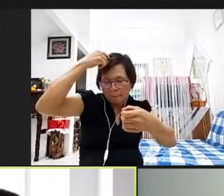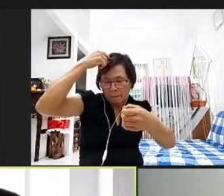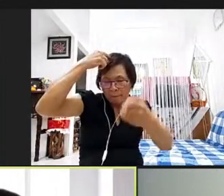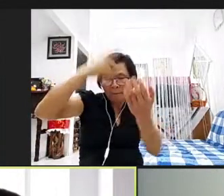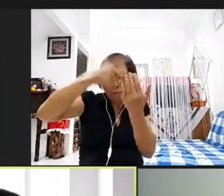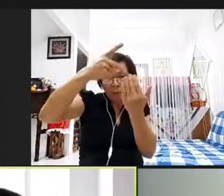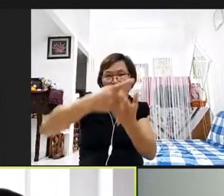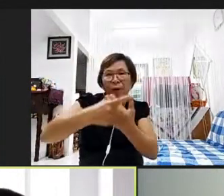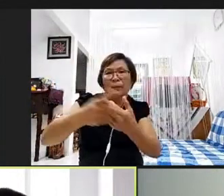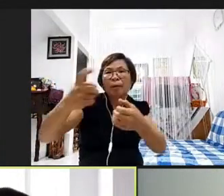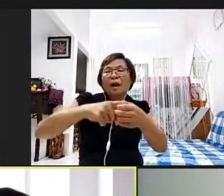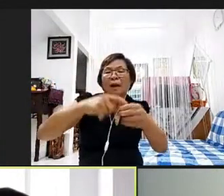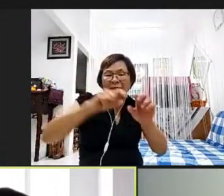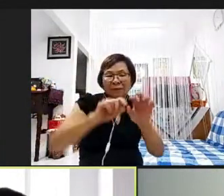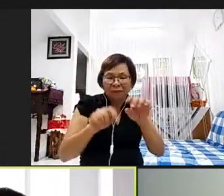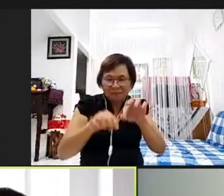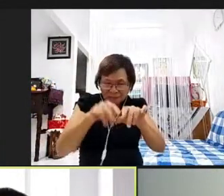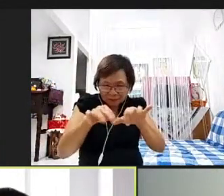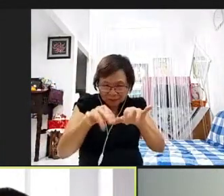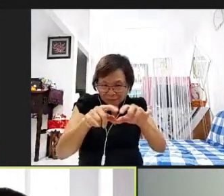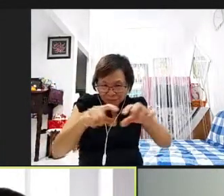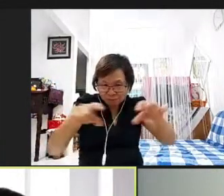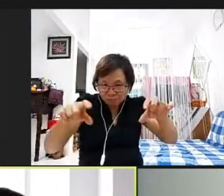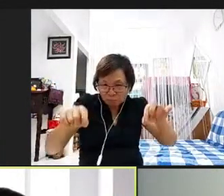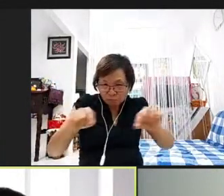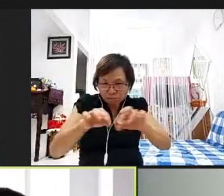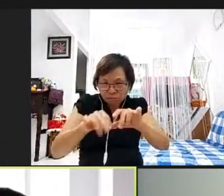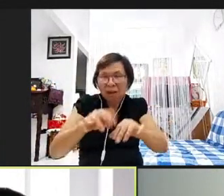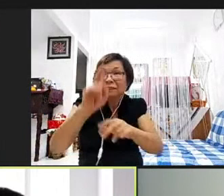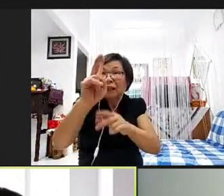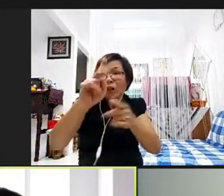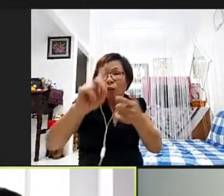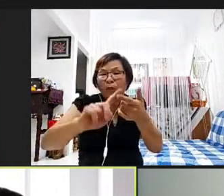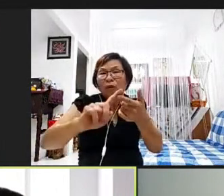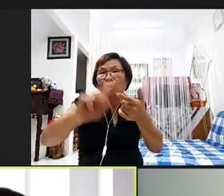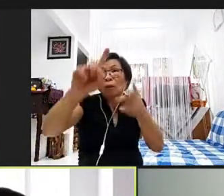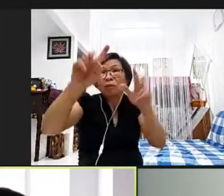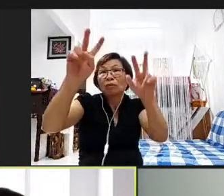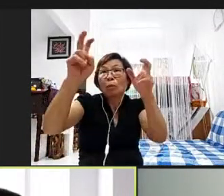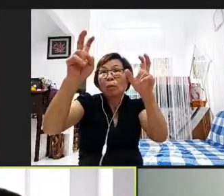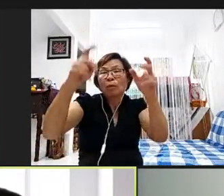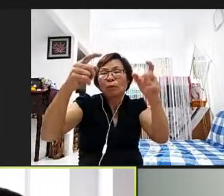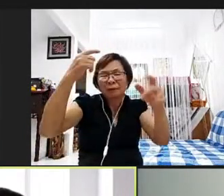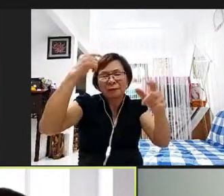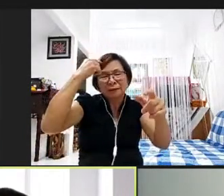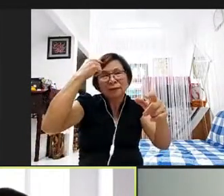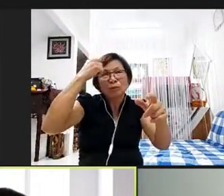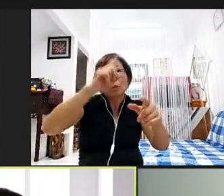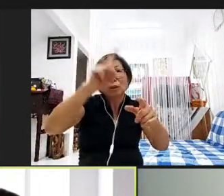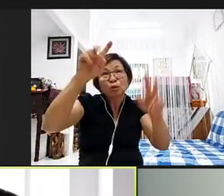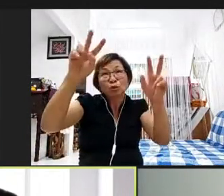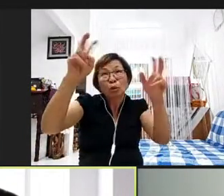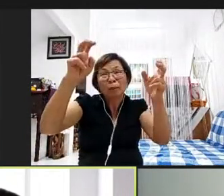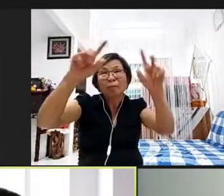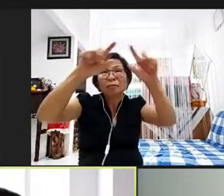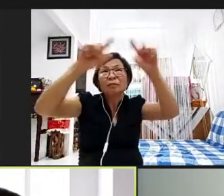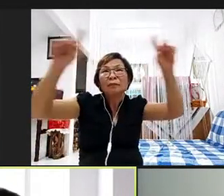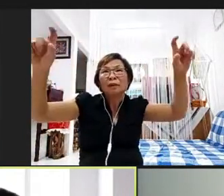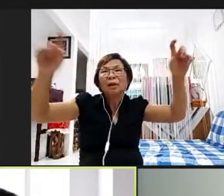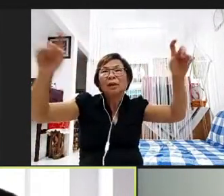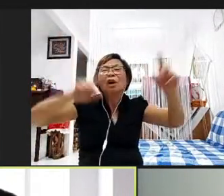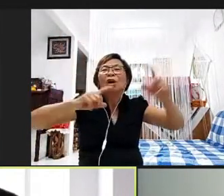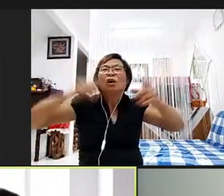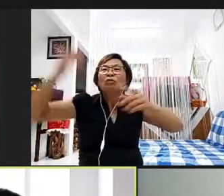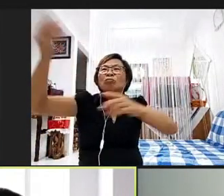afterwards in the chat box. The second thing I want to add is I think one of the topics that we can consider is to have talks related to